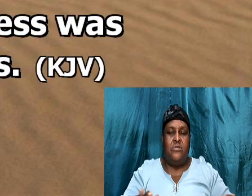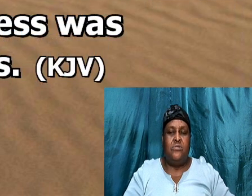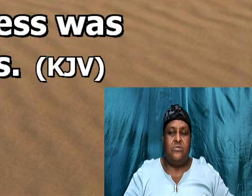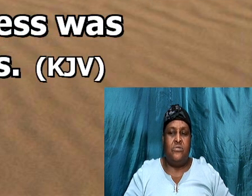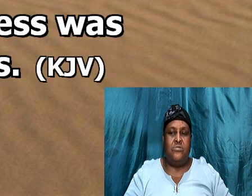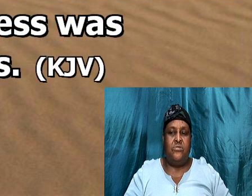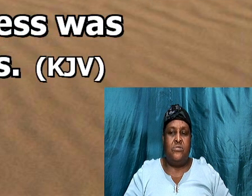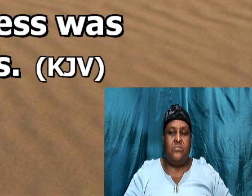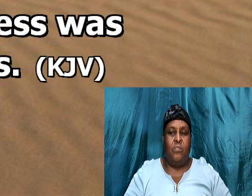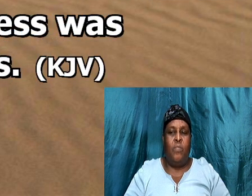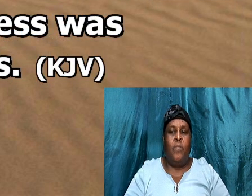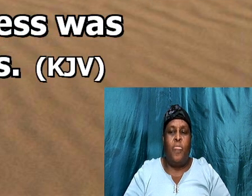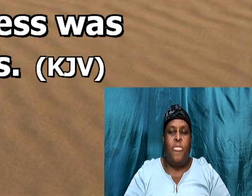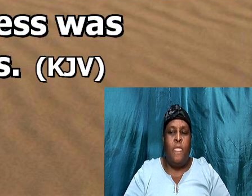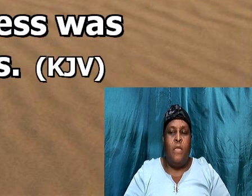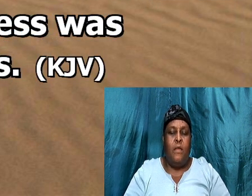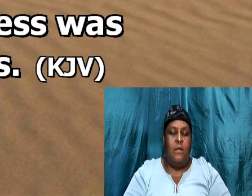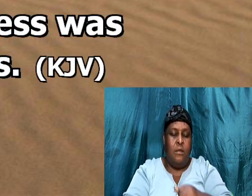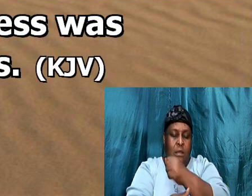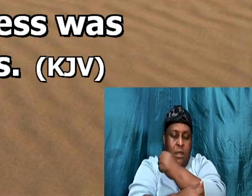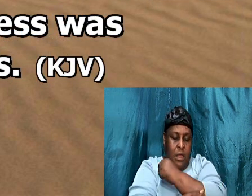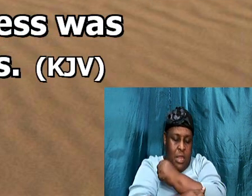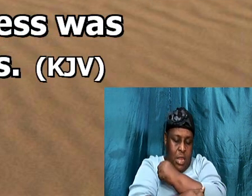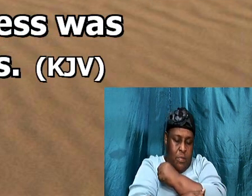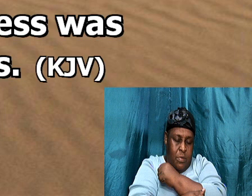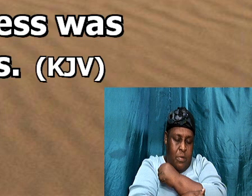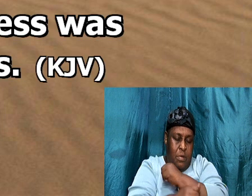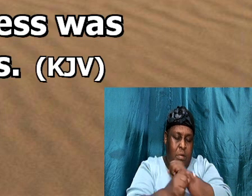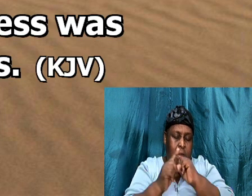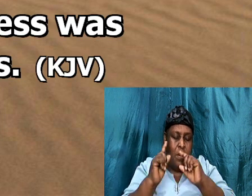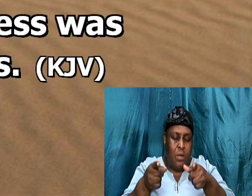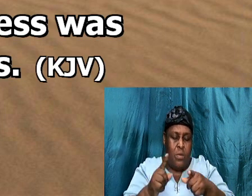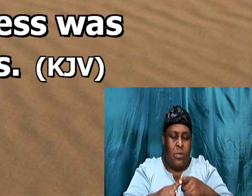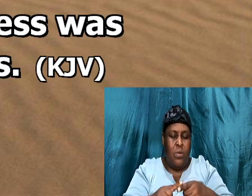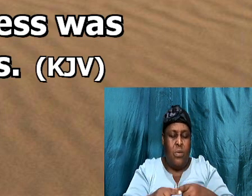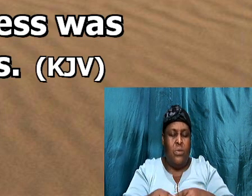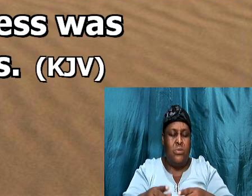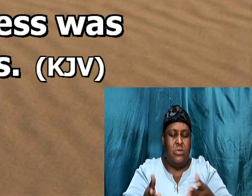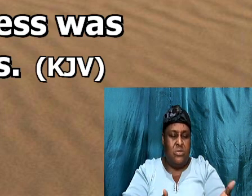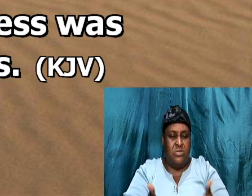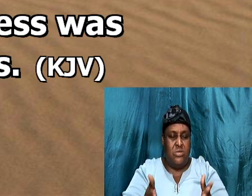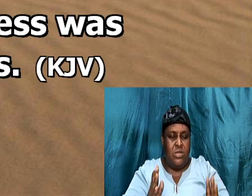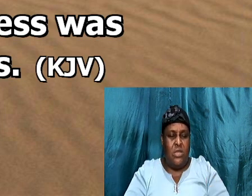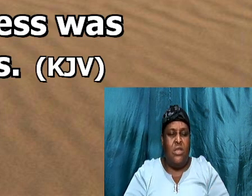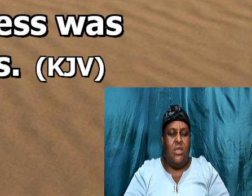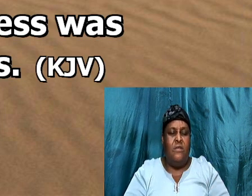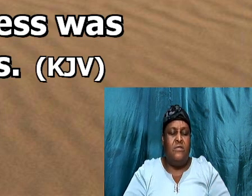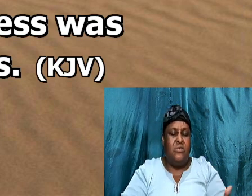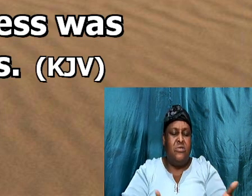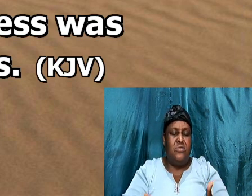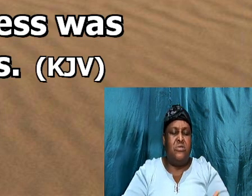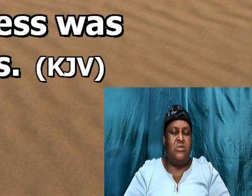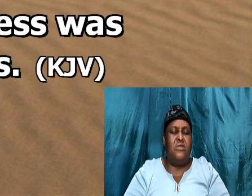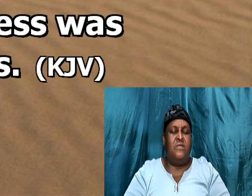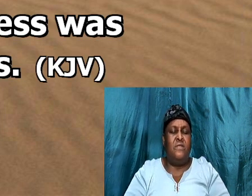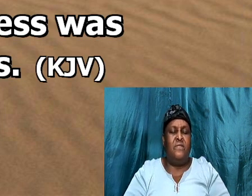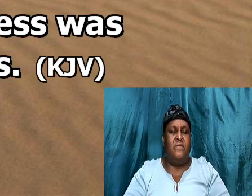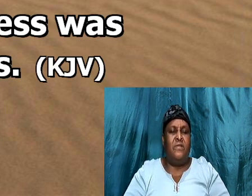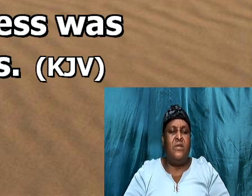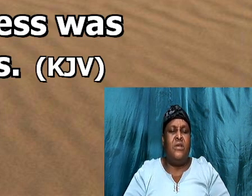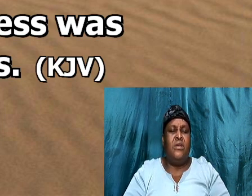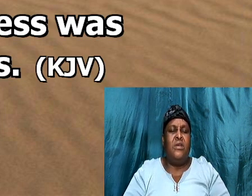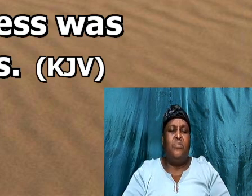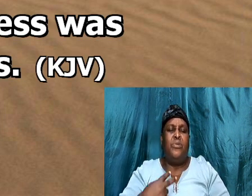And he went in unto Hagar, and she conceived. And when she saw that she had conceived, her